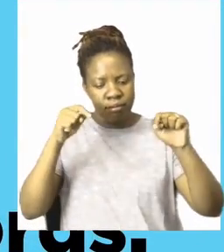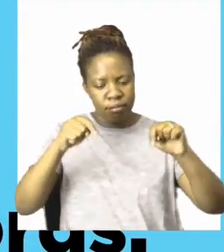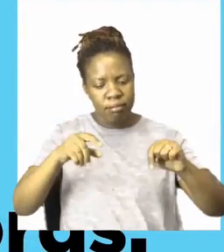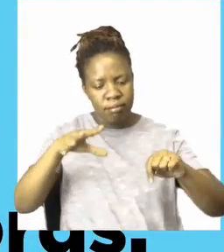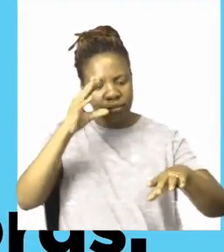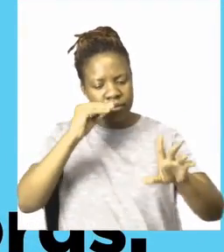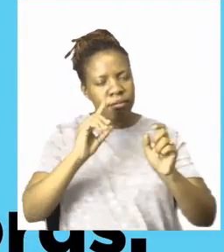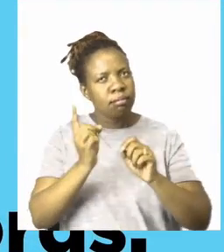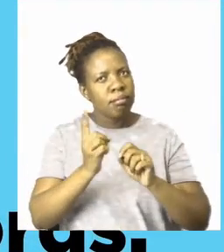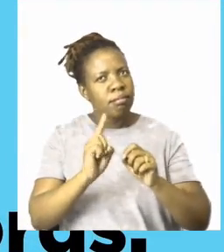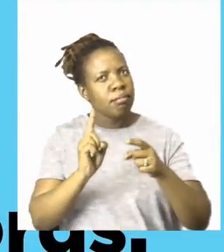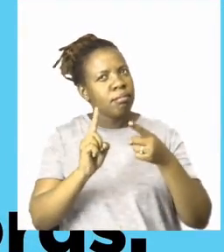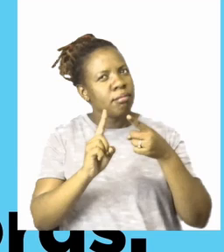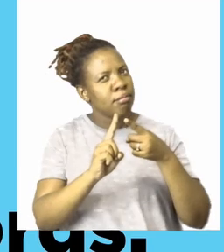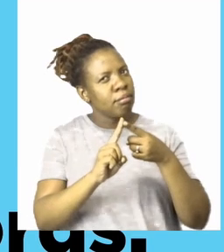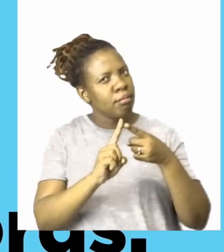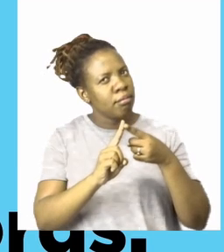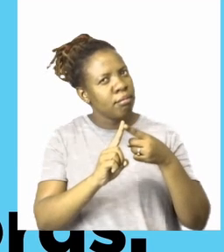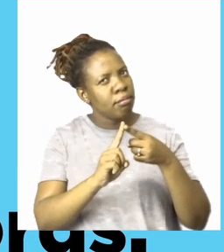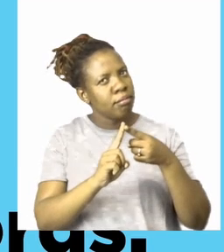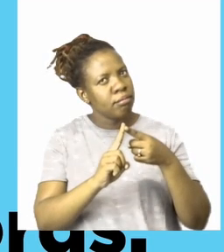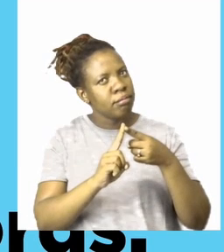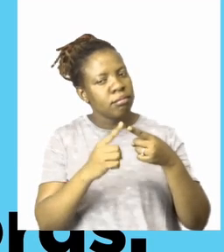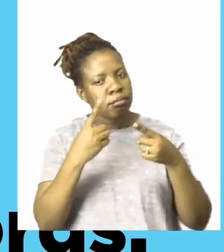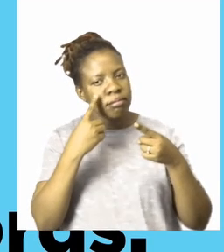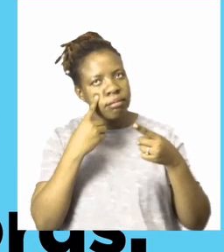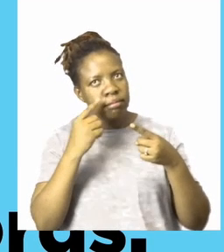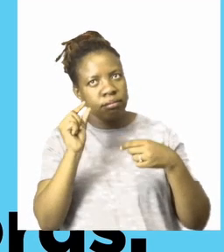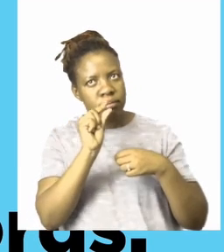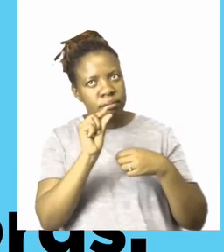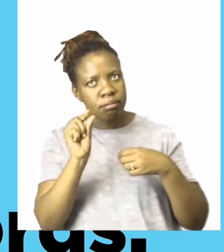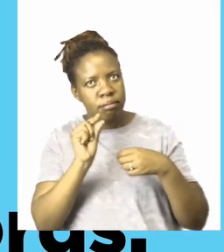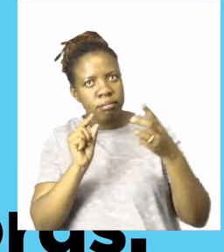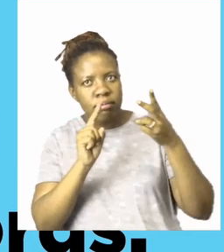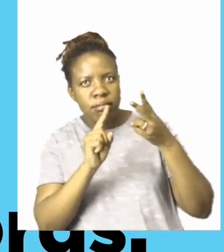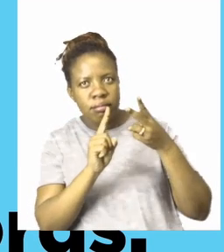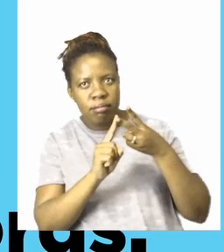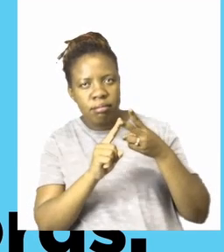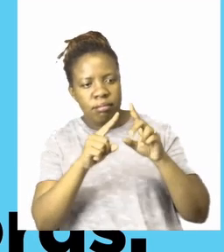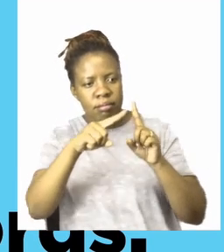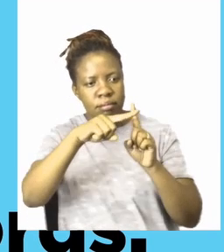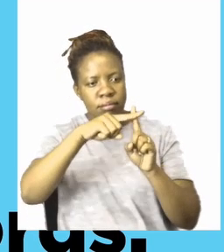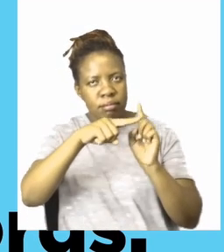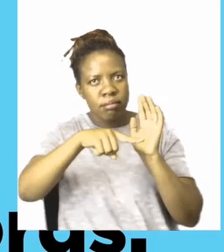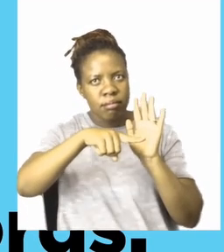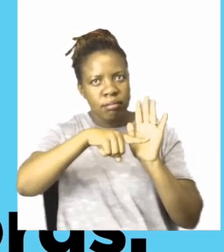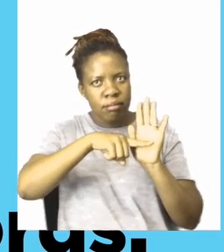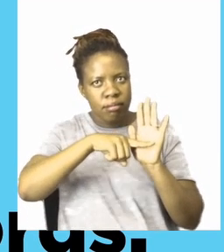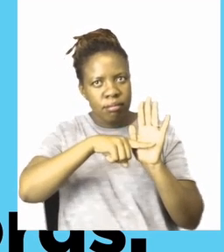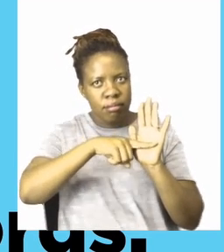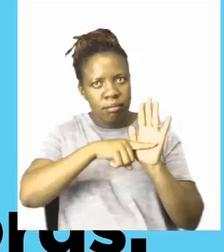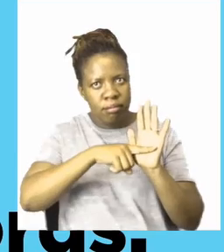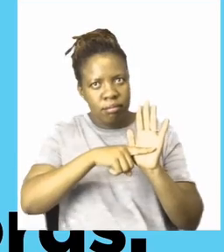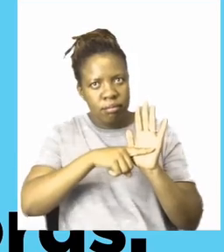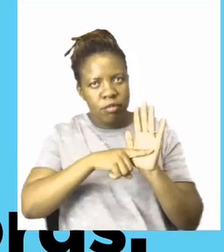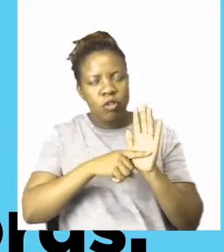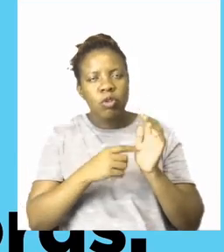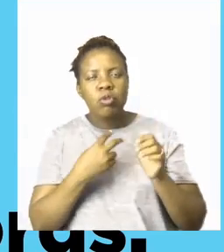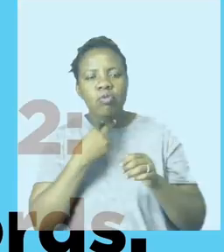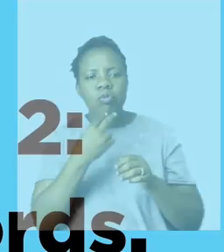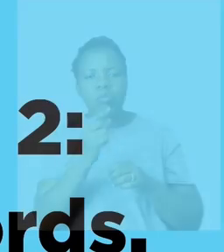for today will be sight words, computation, and